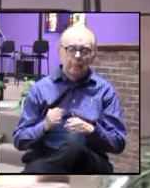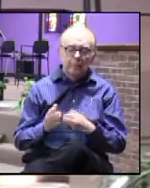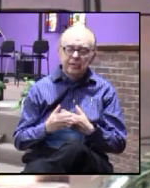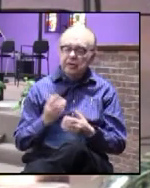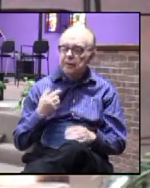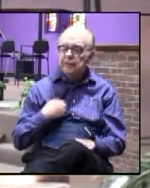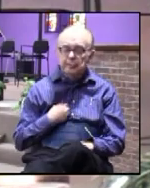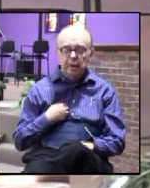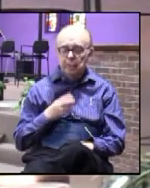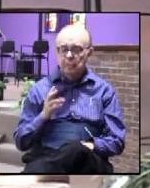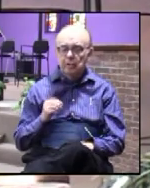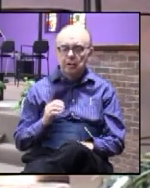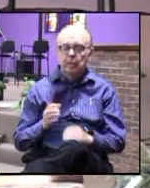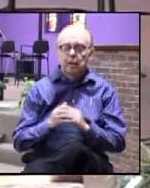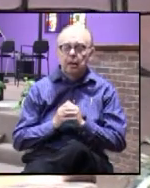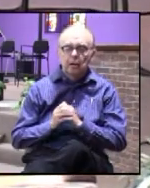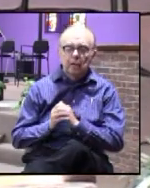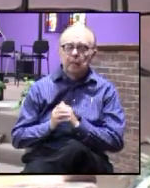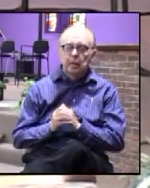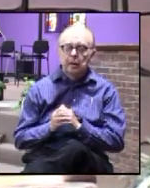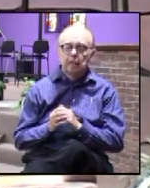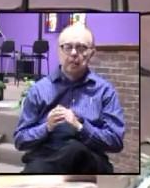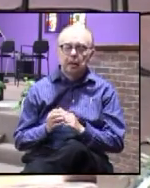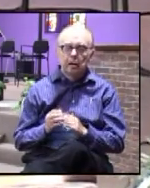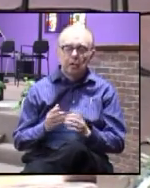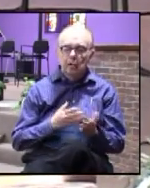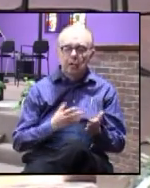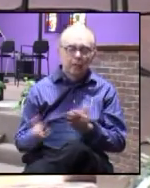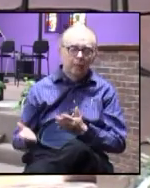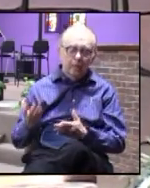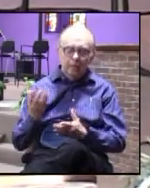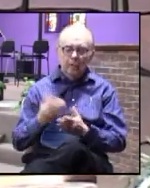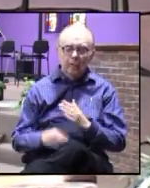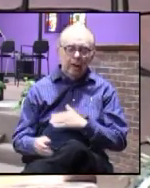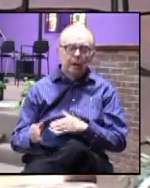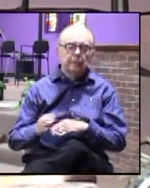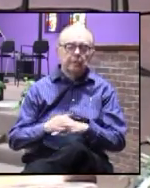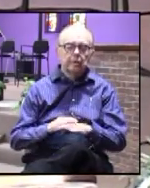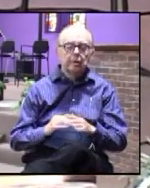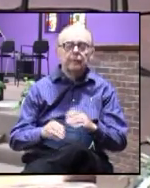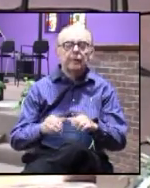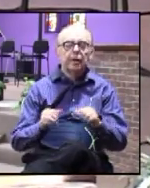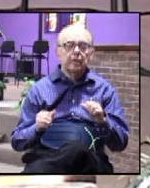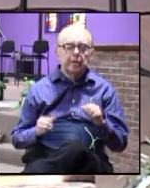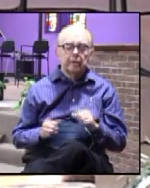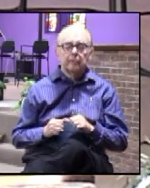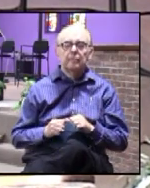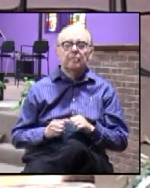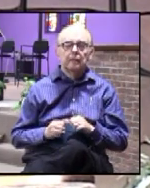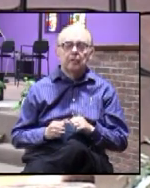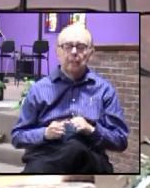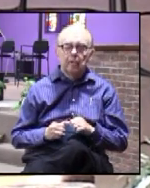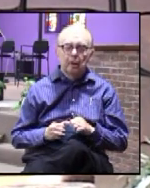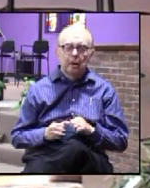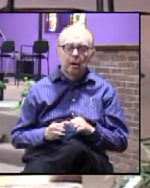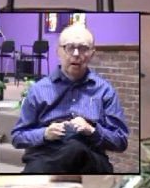convenient. Worship, ladies and gentlemen, brings you out of your comfort zone.